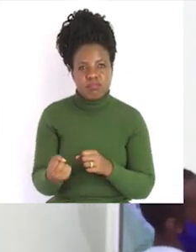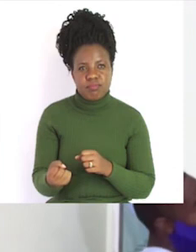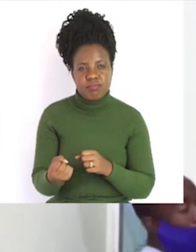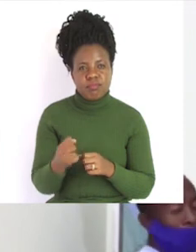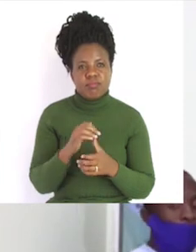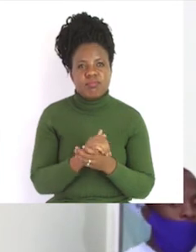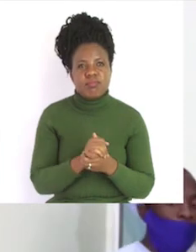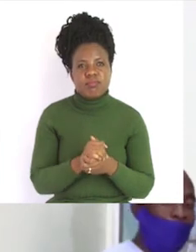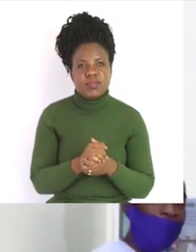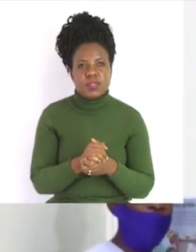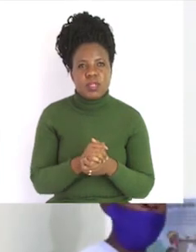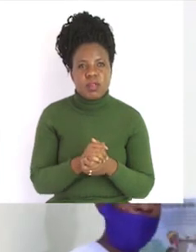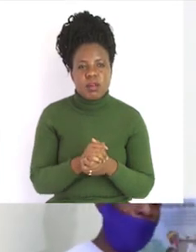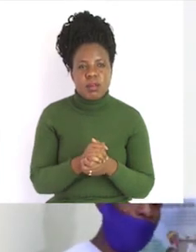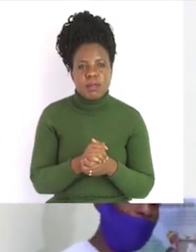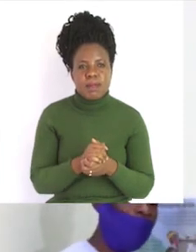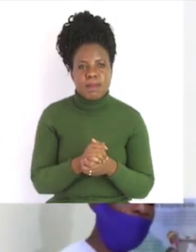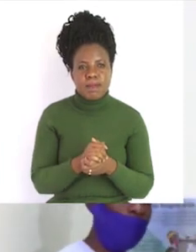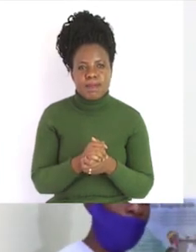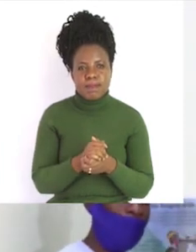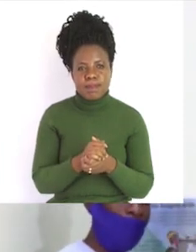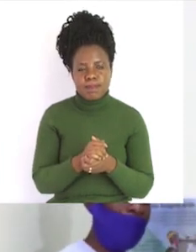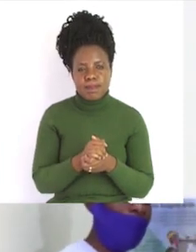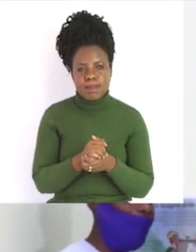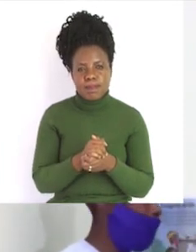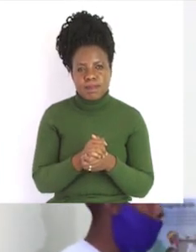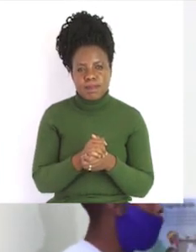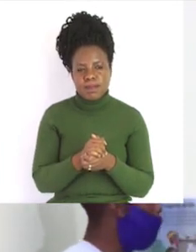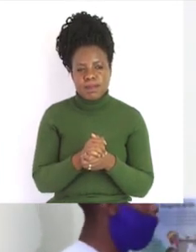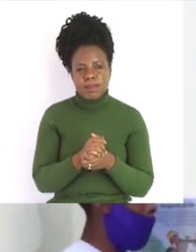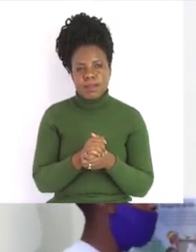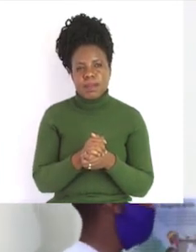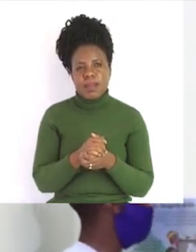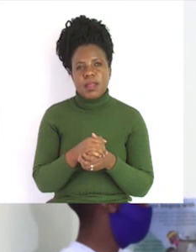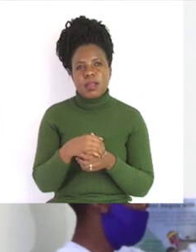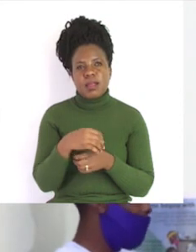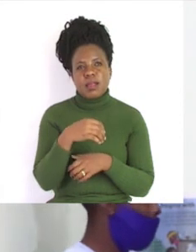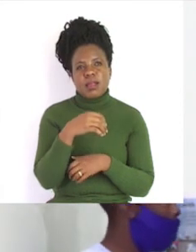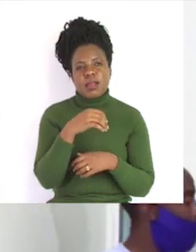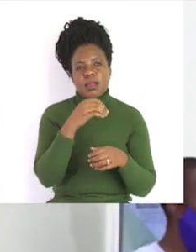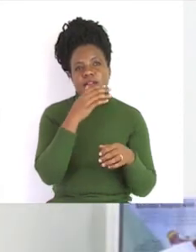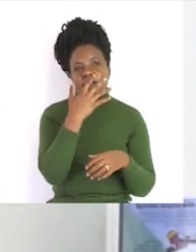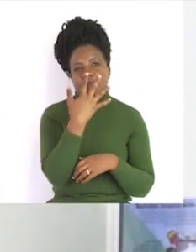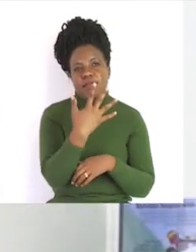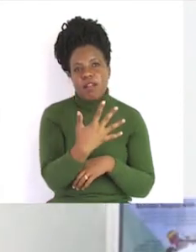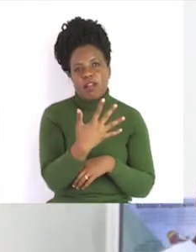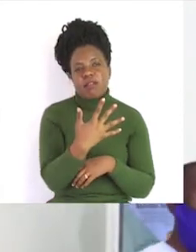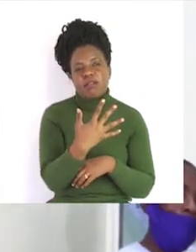is the same for both. There is no change in it. All right? So your whole numbers does not